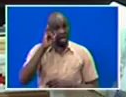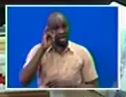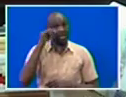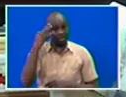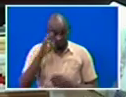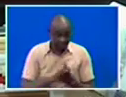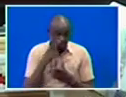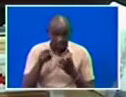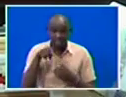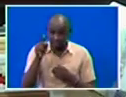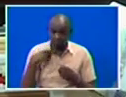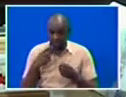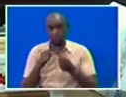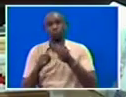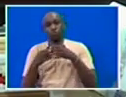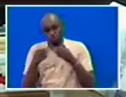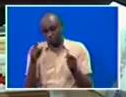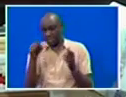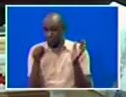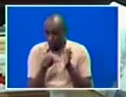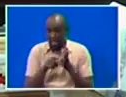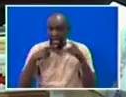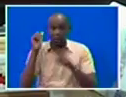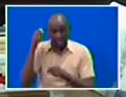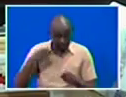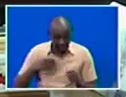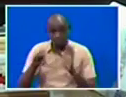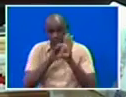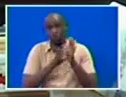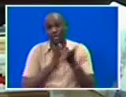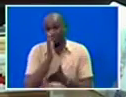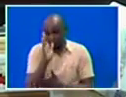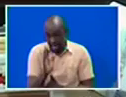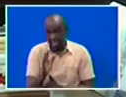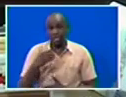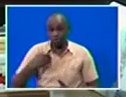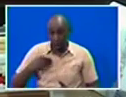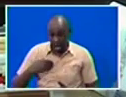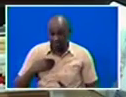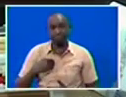emerging to bridge the gap and allow Kenyans their constitutional right to the highest